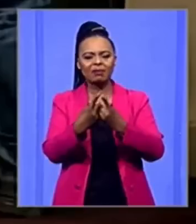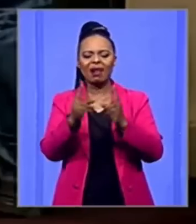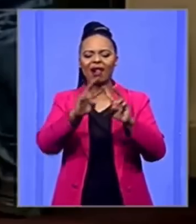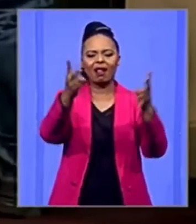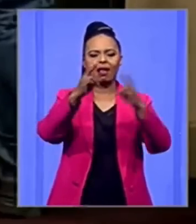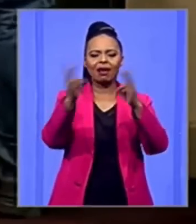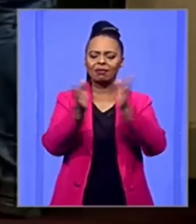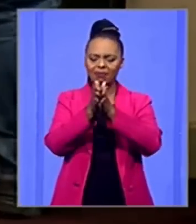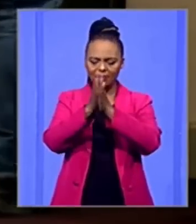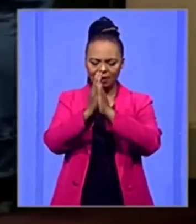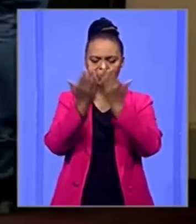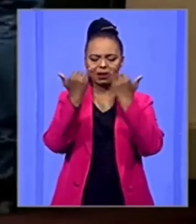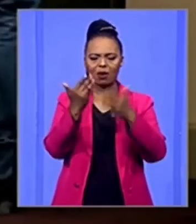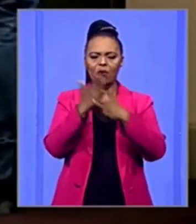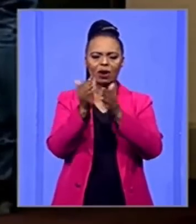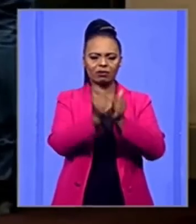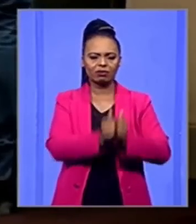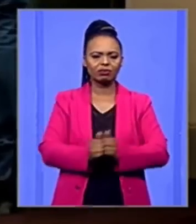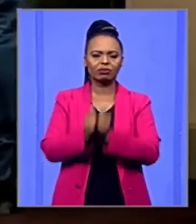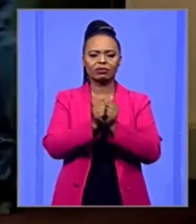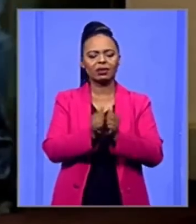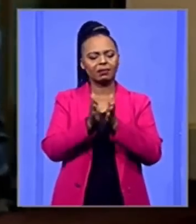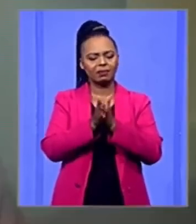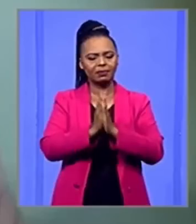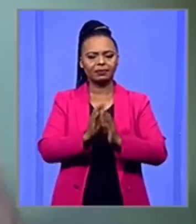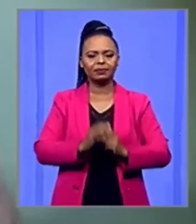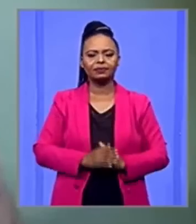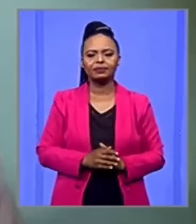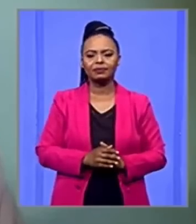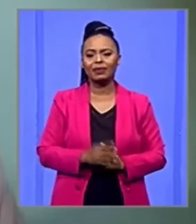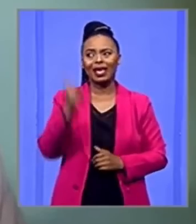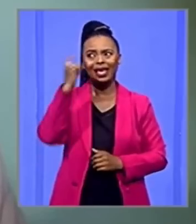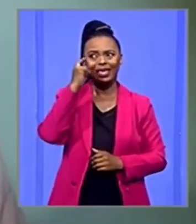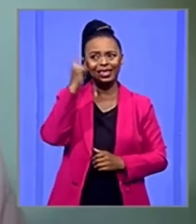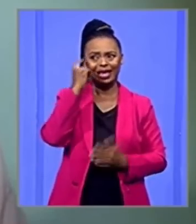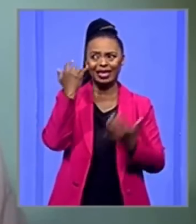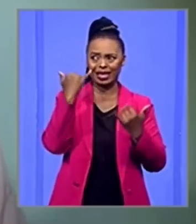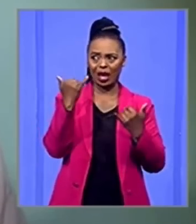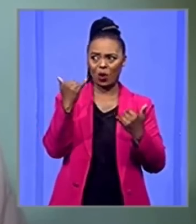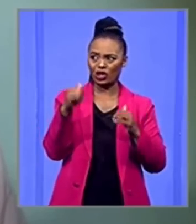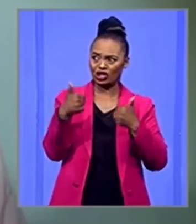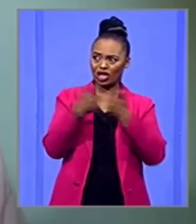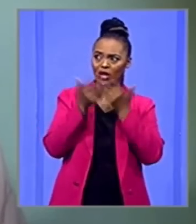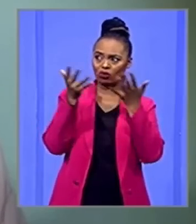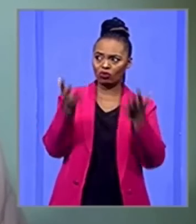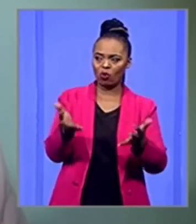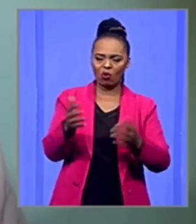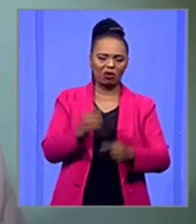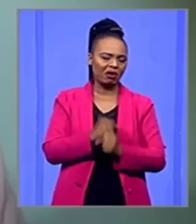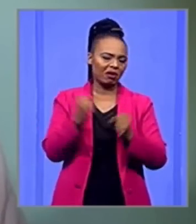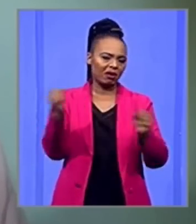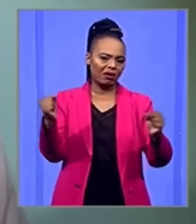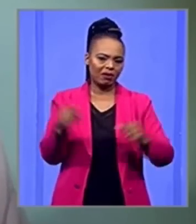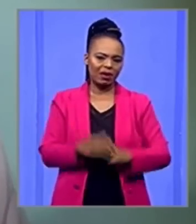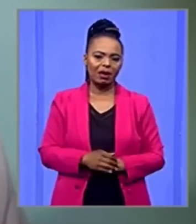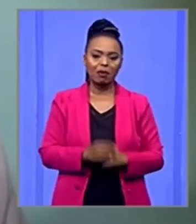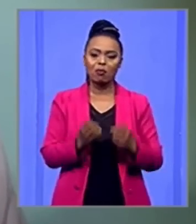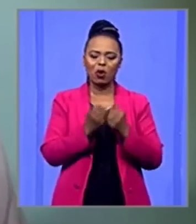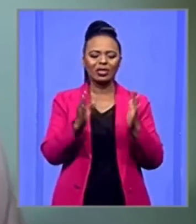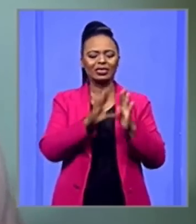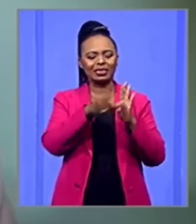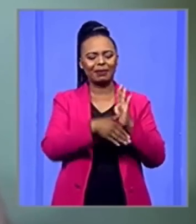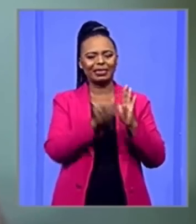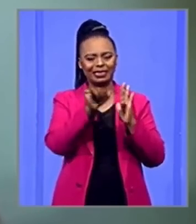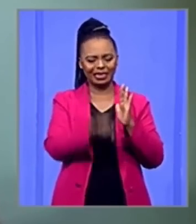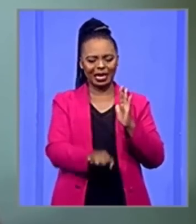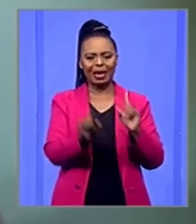e fapaneng go sebetsa mmoho. Ha hona hano go ka feta ntho tseno no gore bongata bana go dintho e ka ba disability mare e be sa